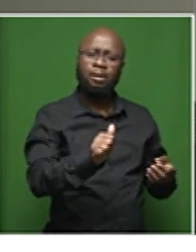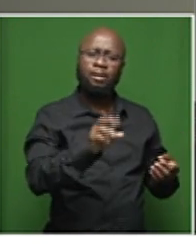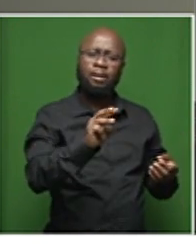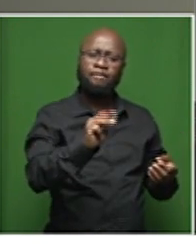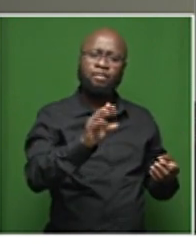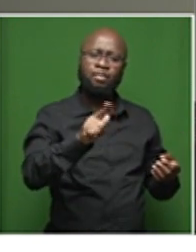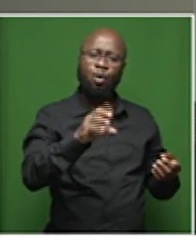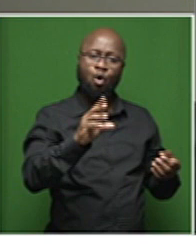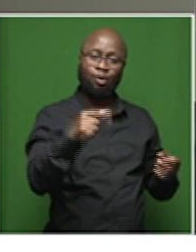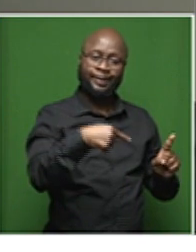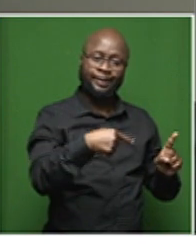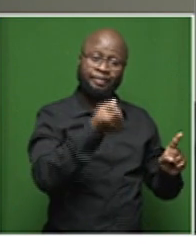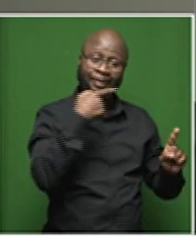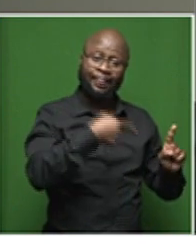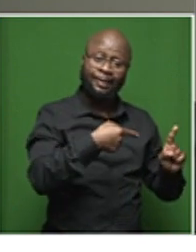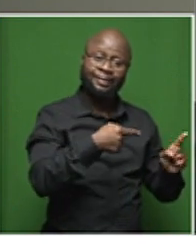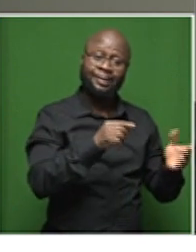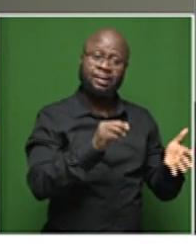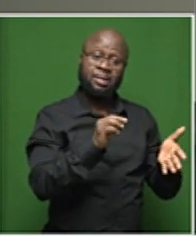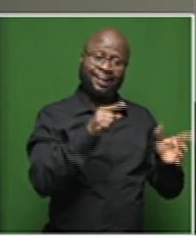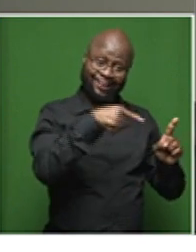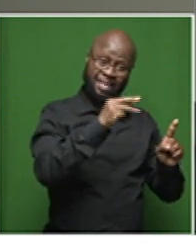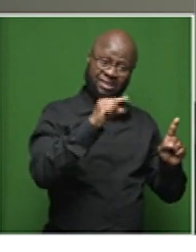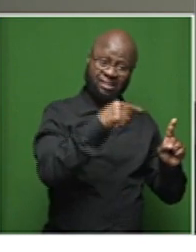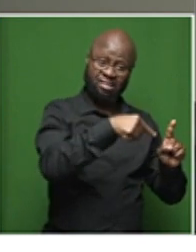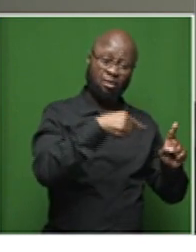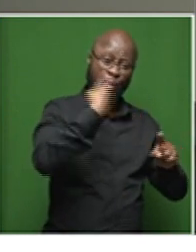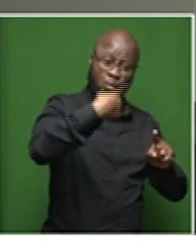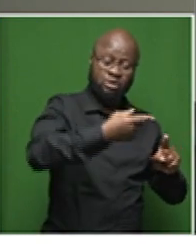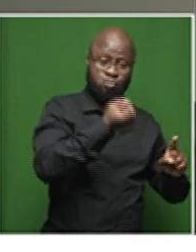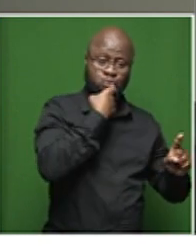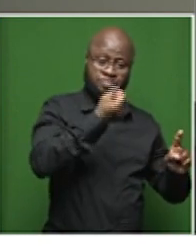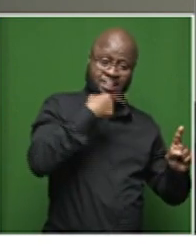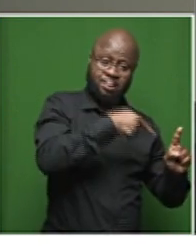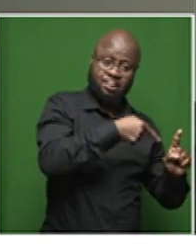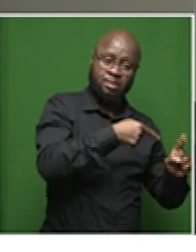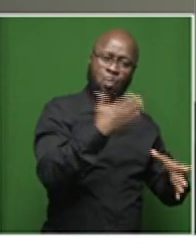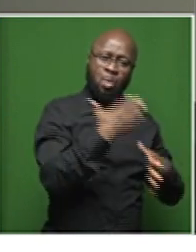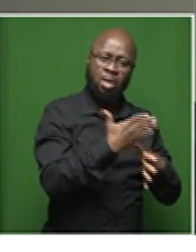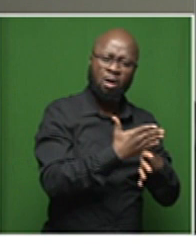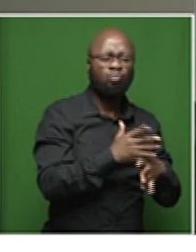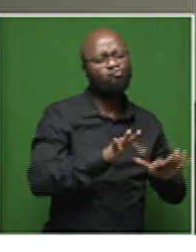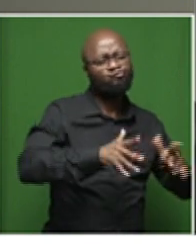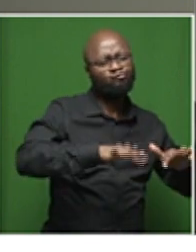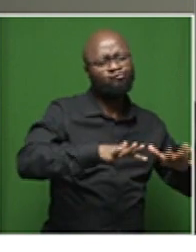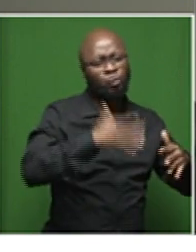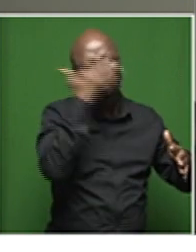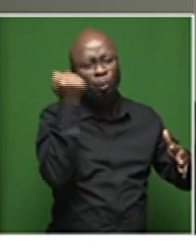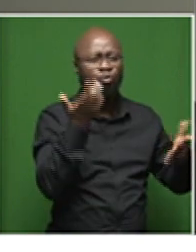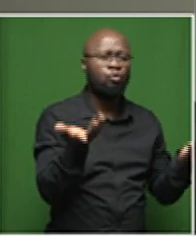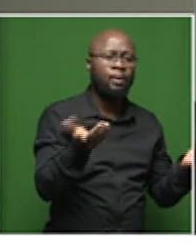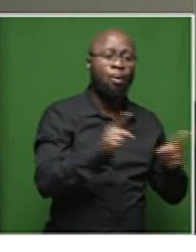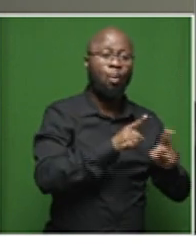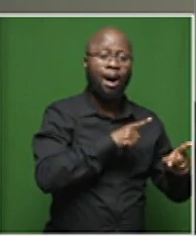I take 10 milligram each and every day and stuff. But do they work? I don't know, because I take a lot